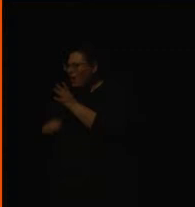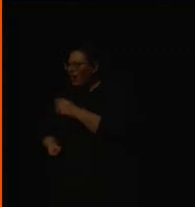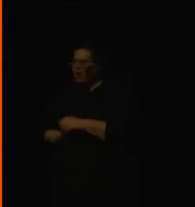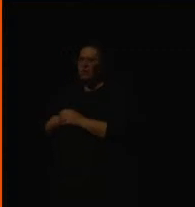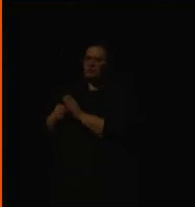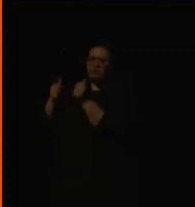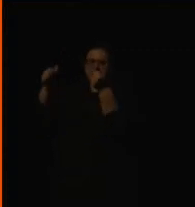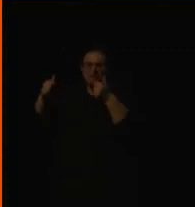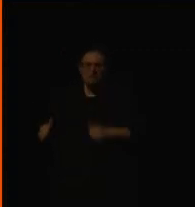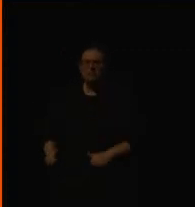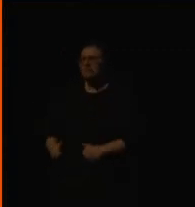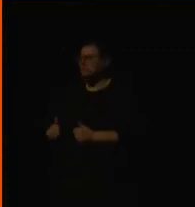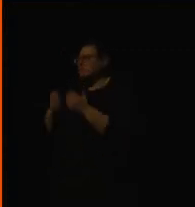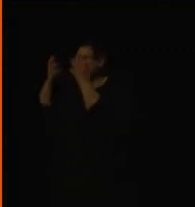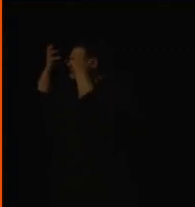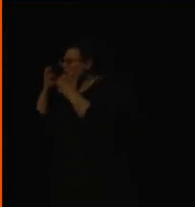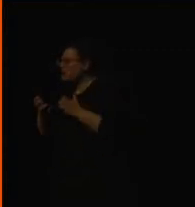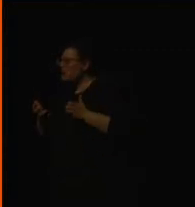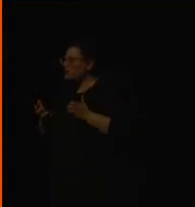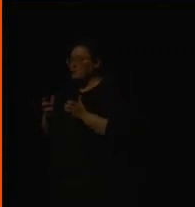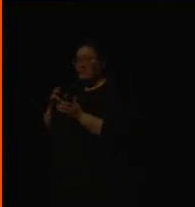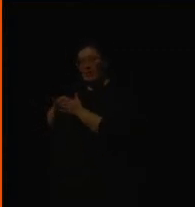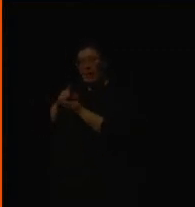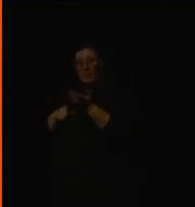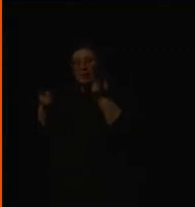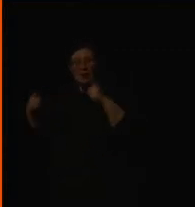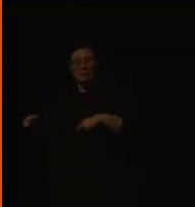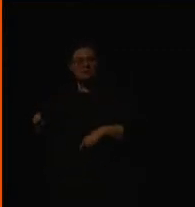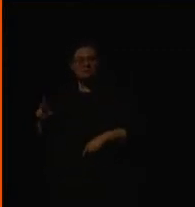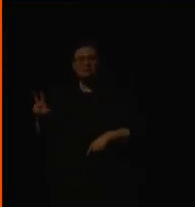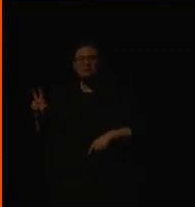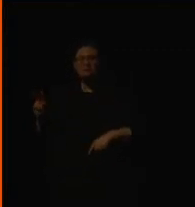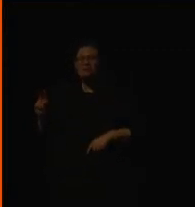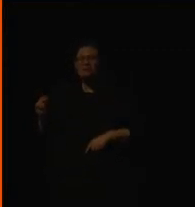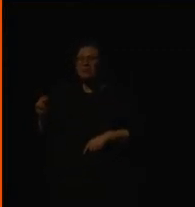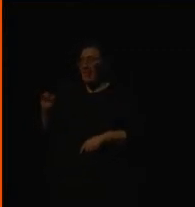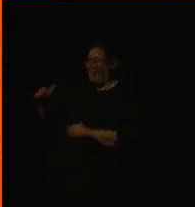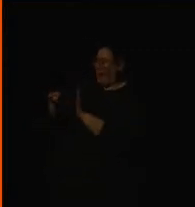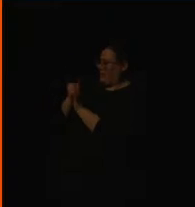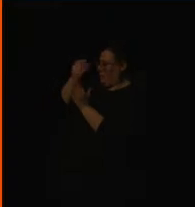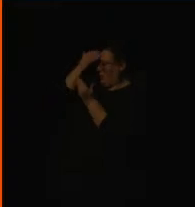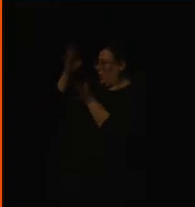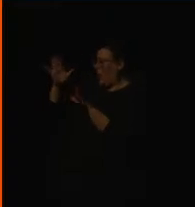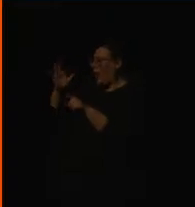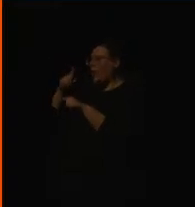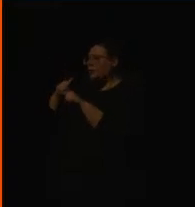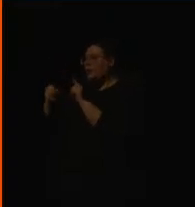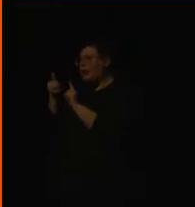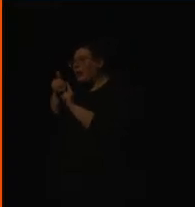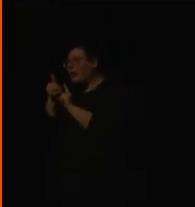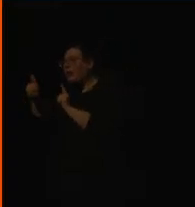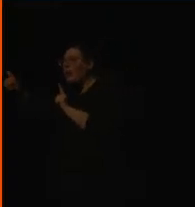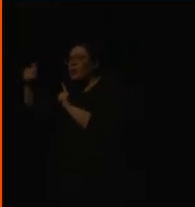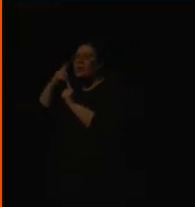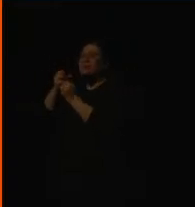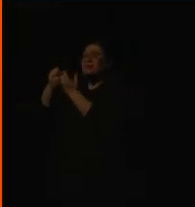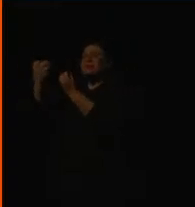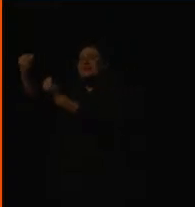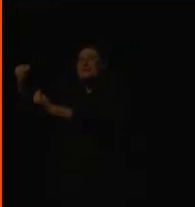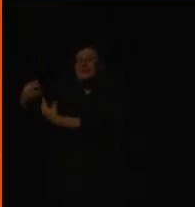darkness. But of course, that's not what happened at all. I couldn't know at that moment how much light was about to come into our